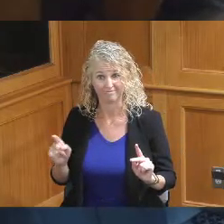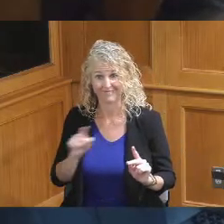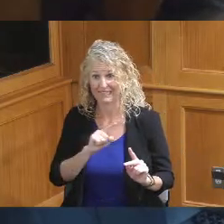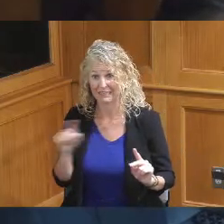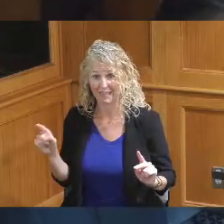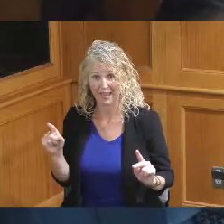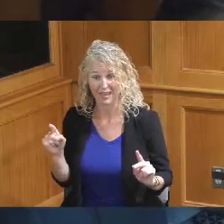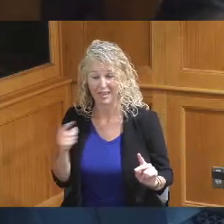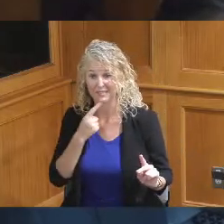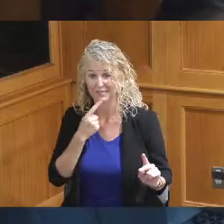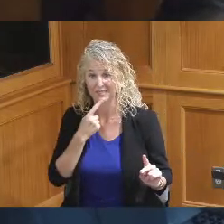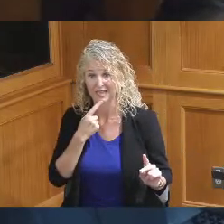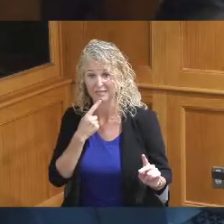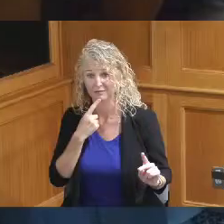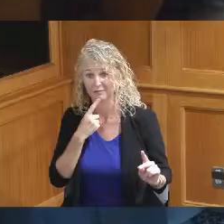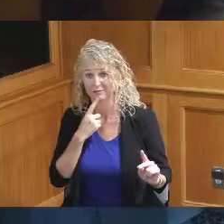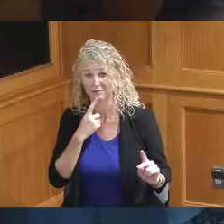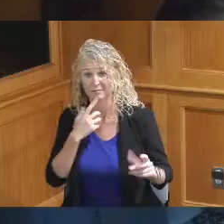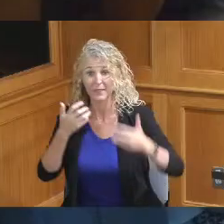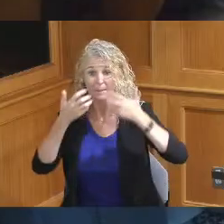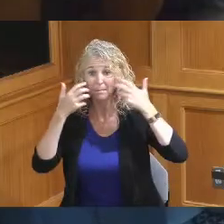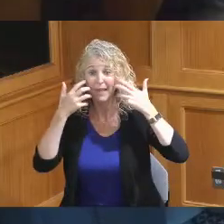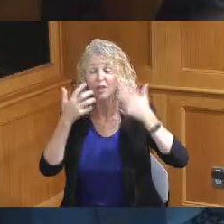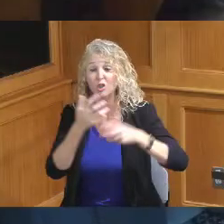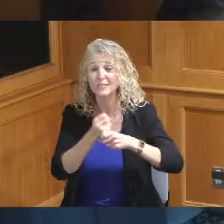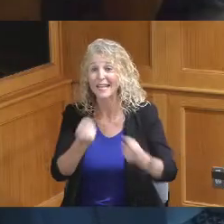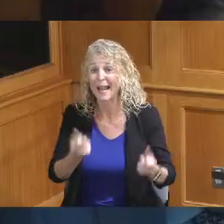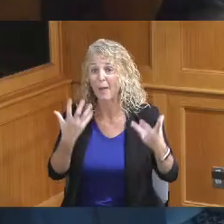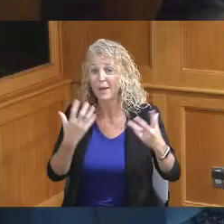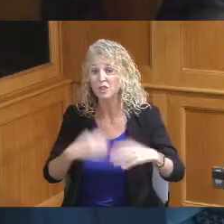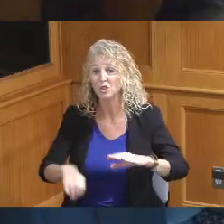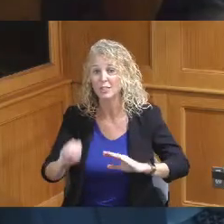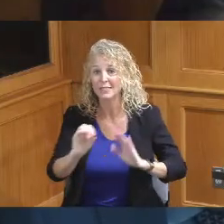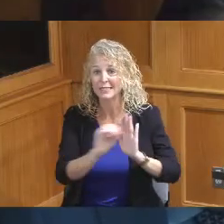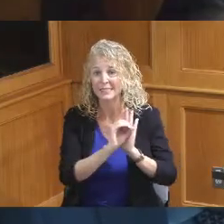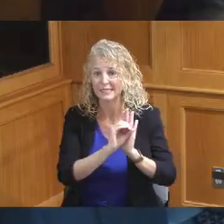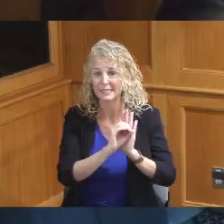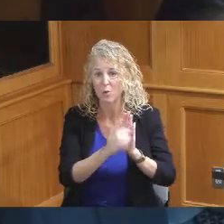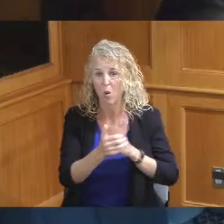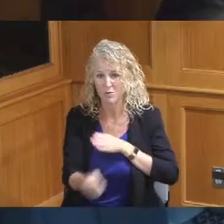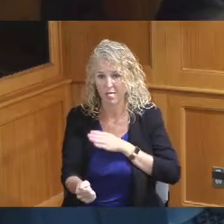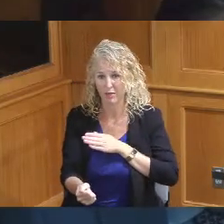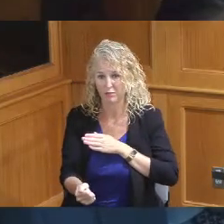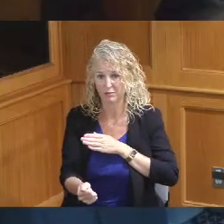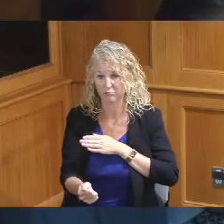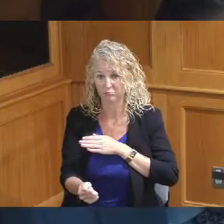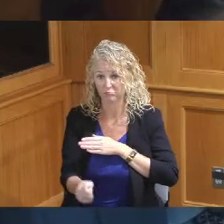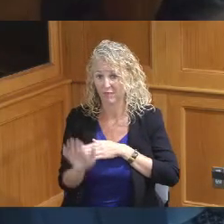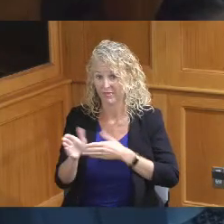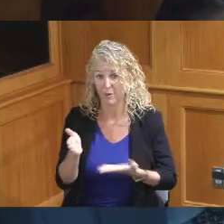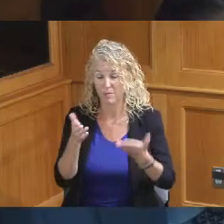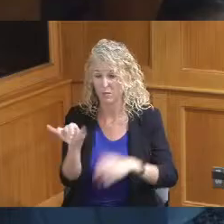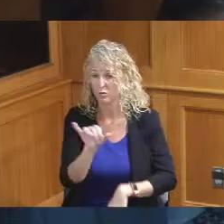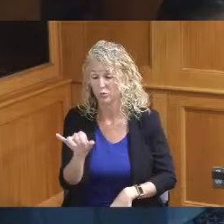came out with no for the Bengals, $0 in their proposal.